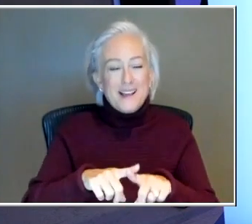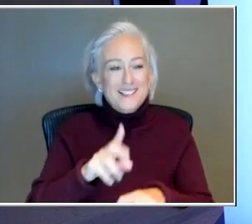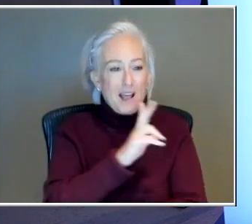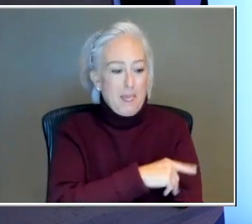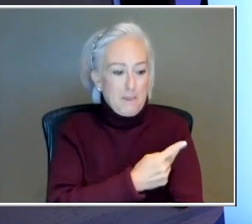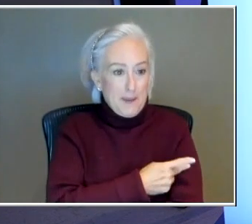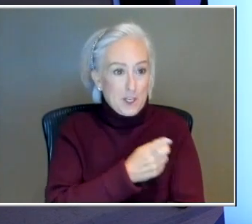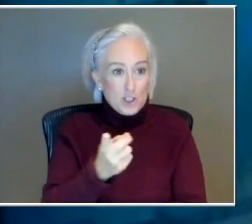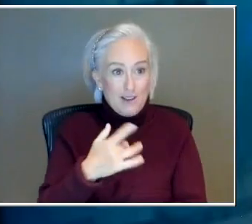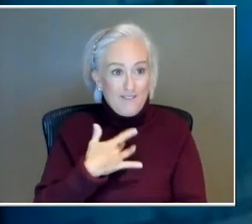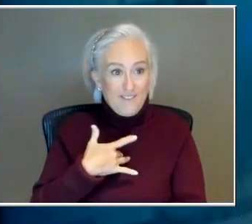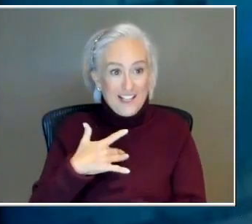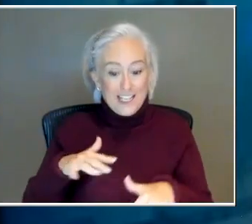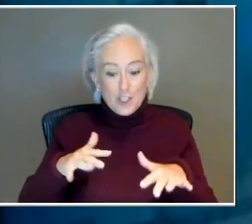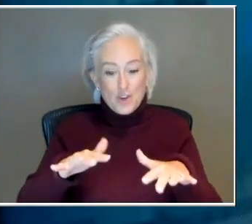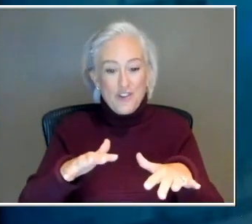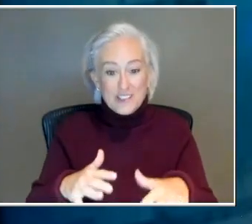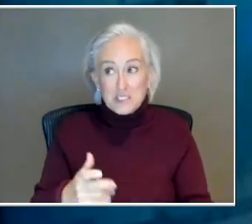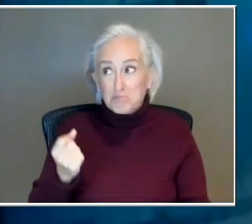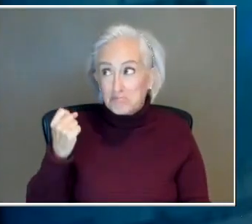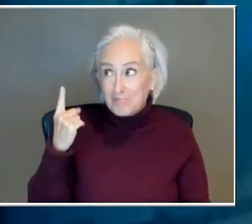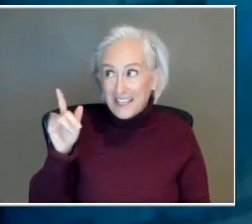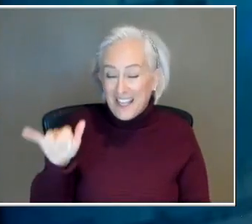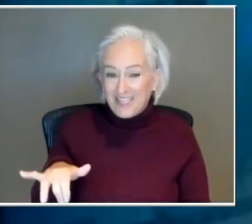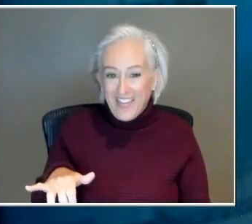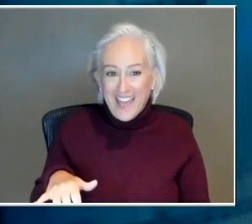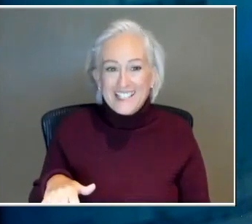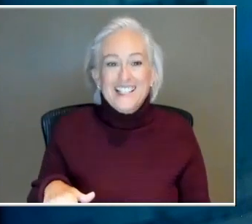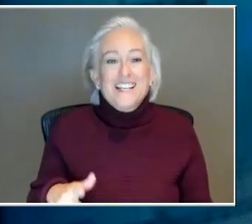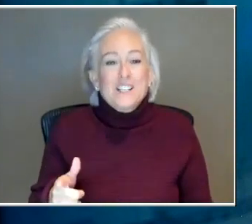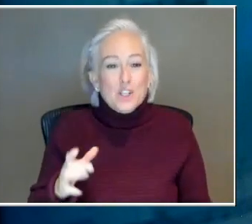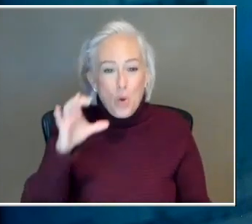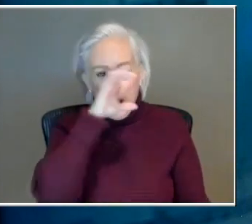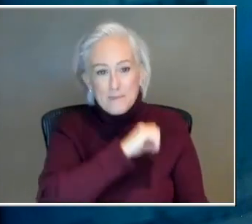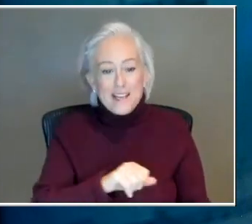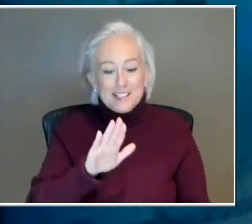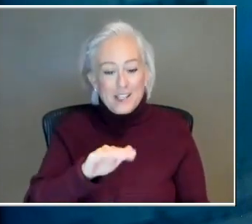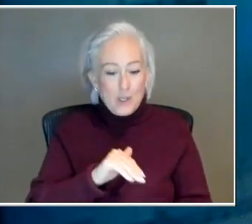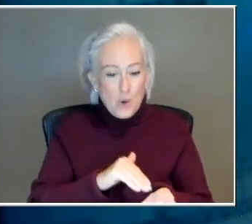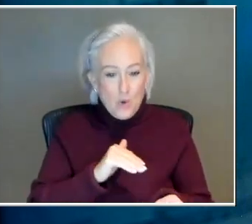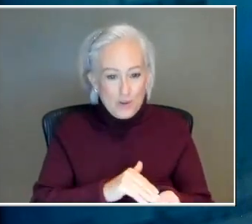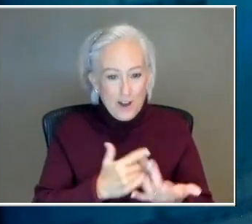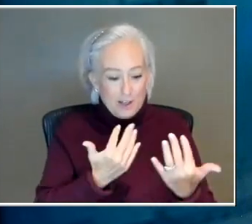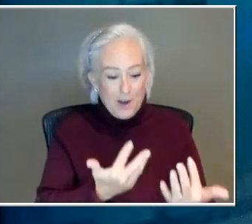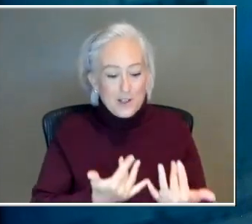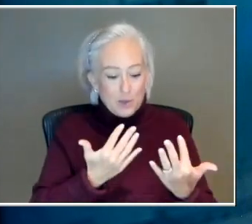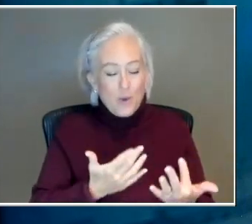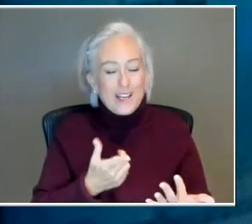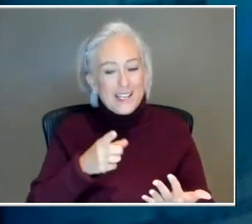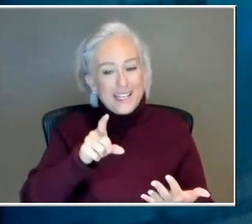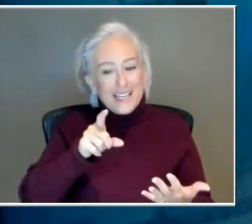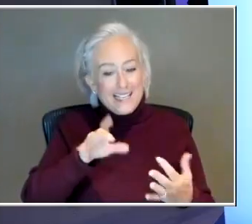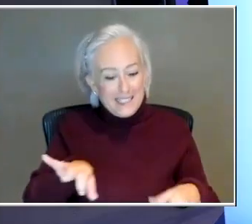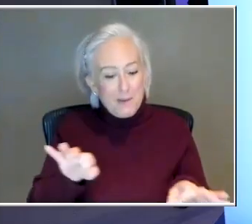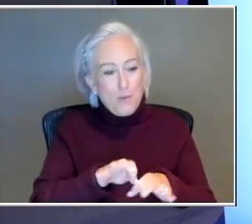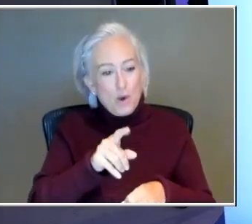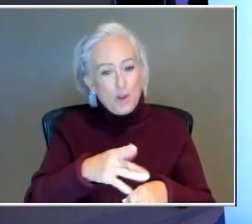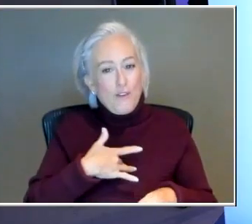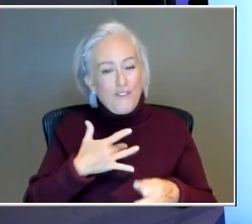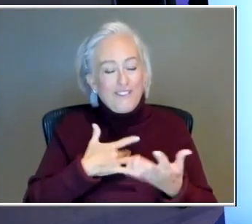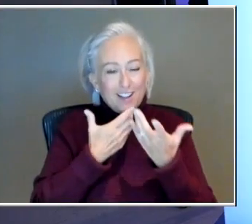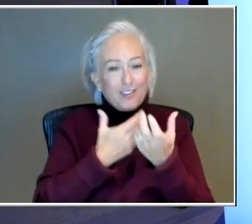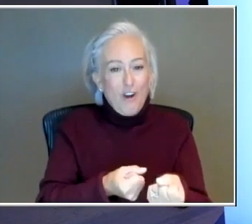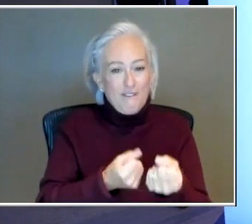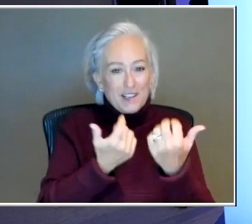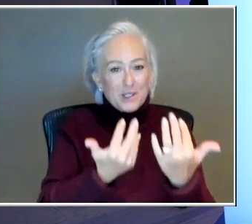I suspect, I suspect as much as Dr. Usal has waited, I think you've probably been like, do I feel confident to do it? And obviously we're encouraging, but at the end of the day, the patient